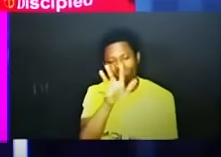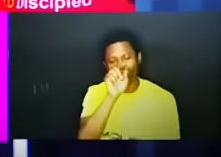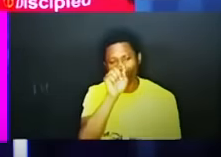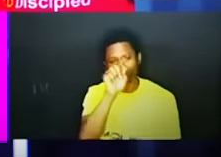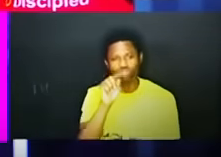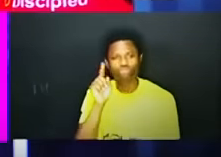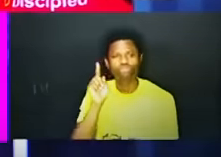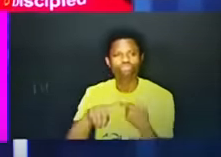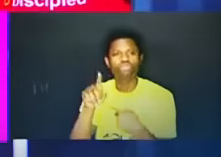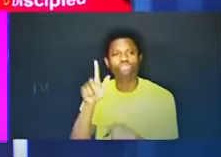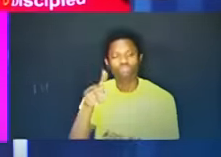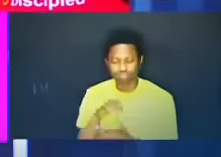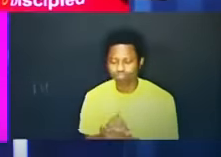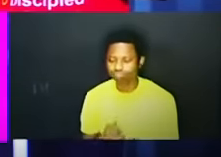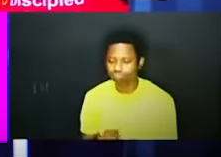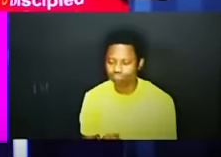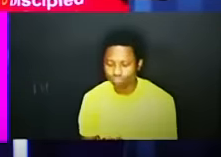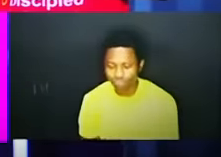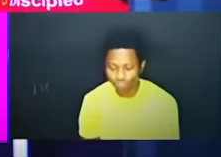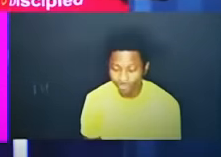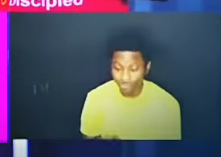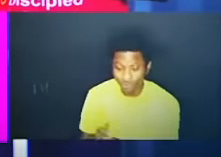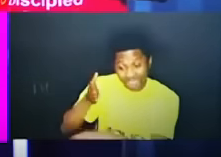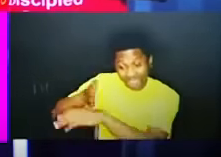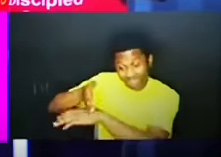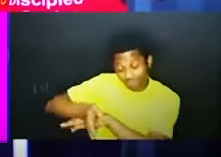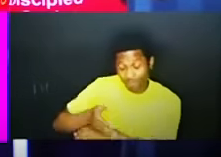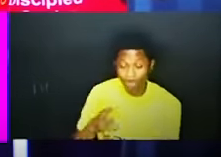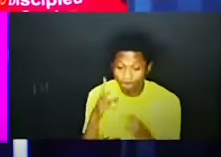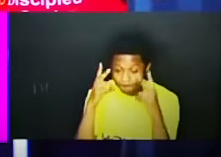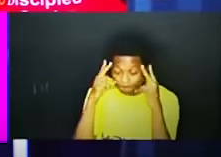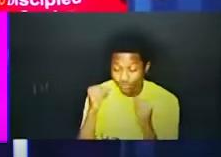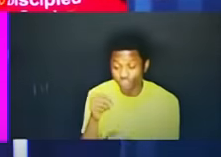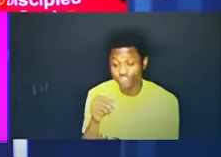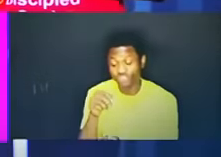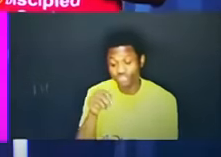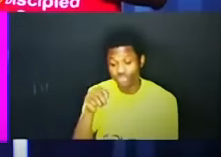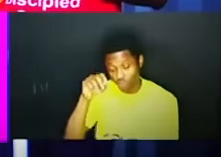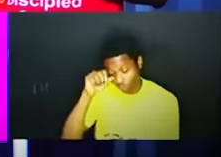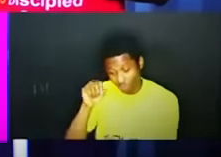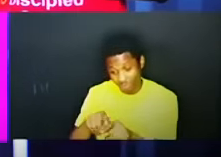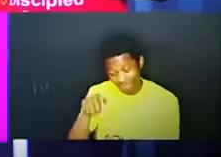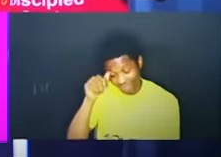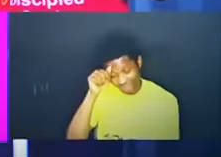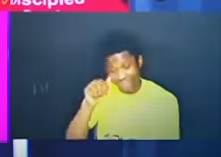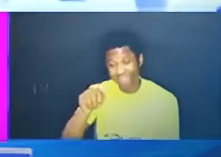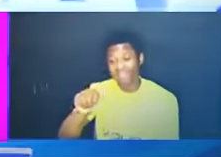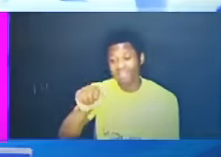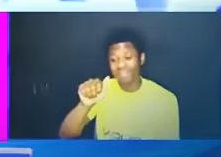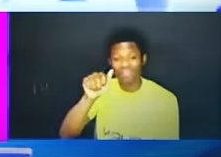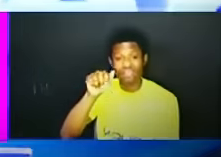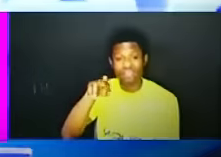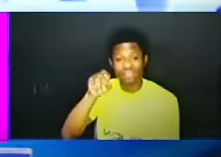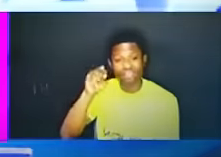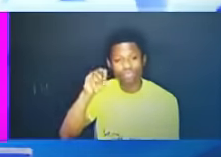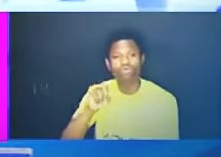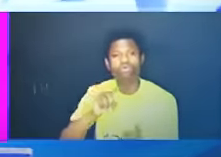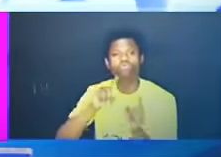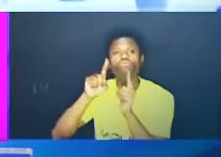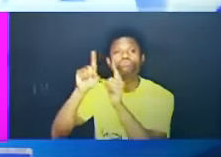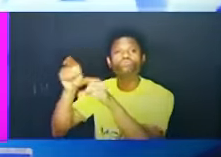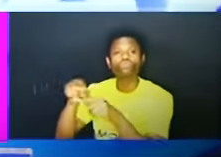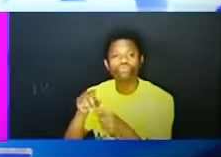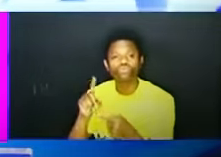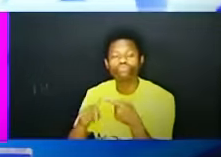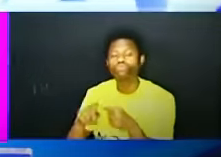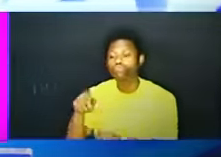Afterwards, Moses and Aaron went to Pharaoh and said, this is what the Lord, the God of Israel, says. let